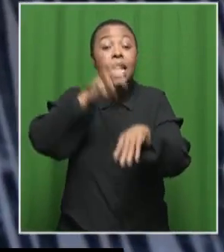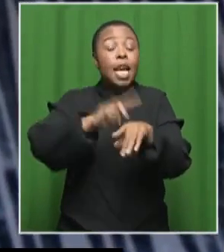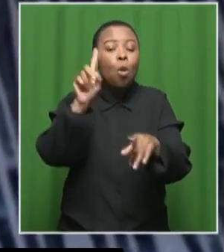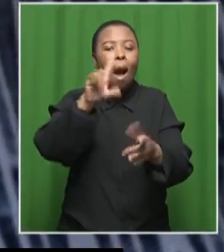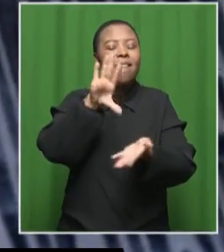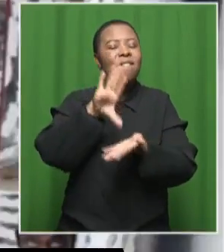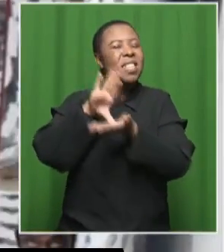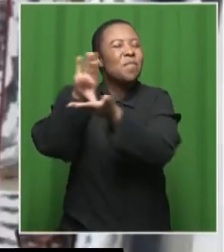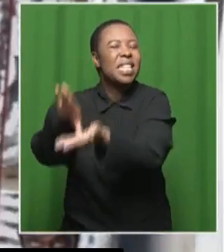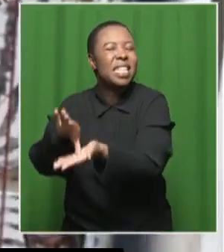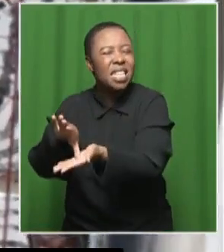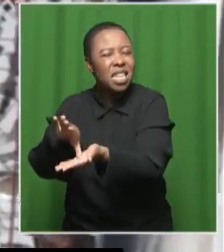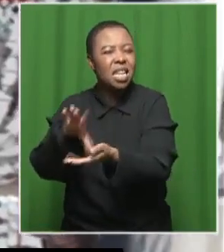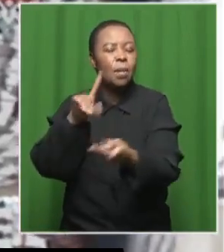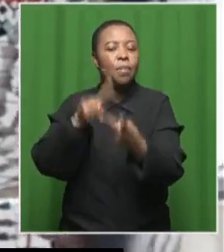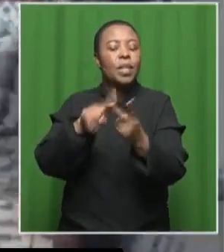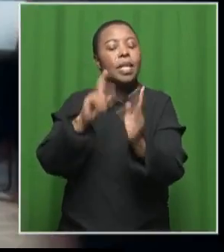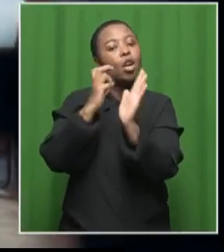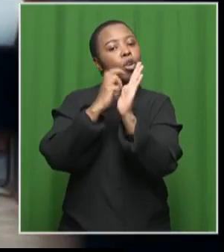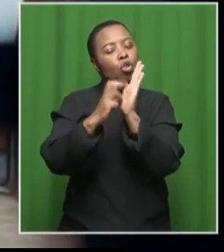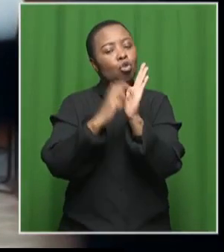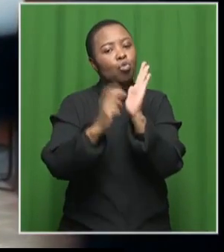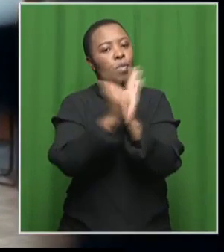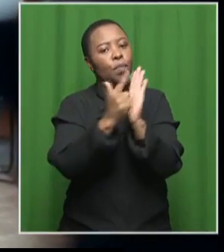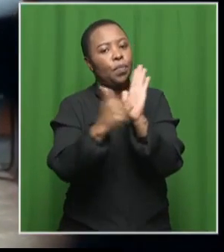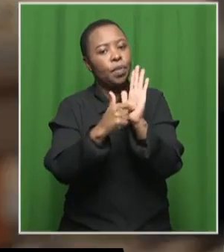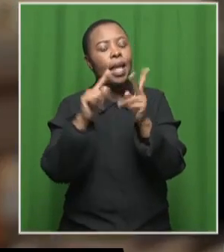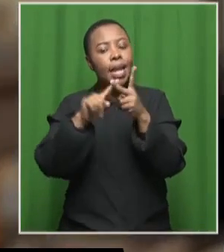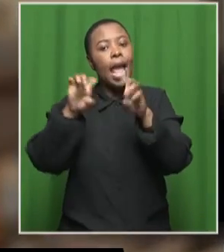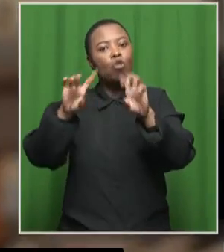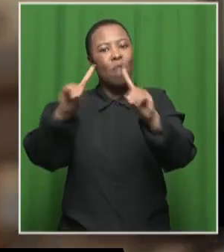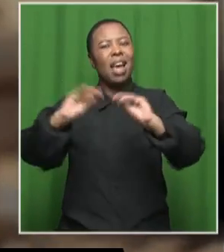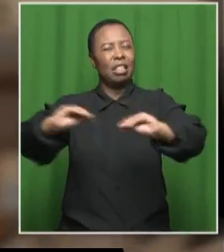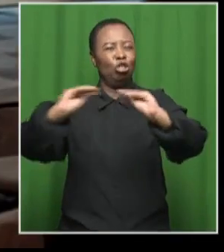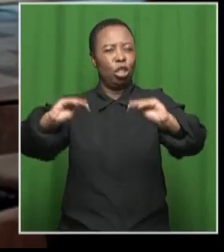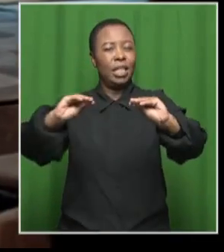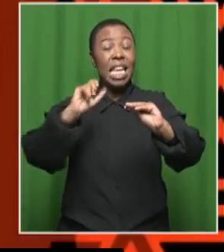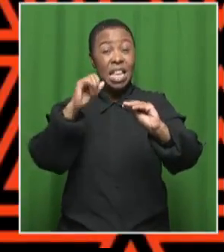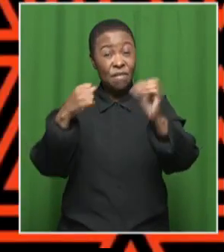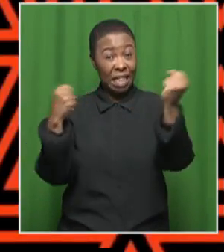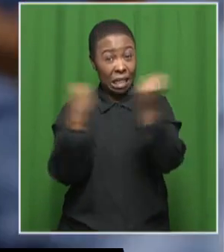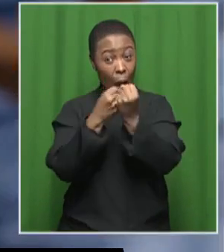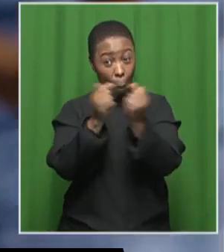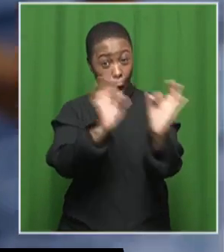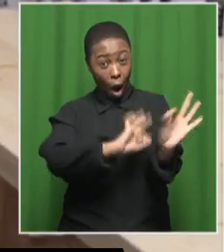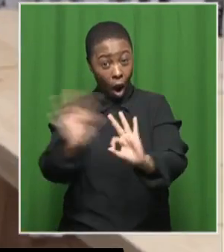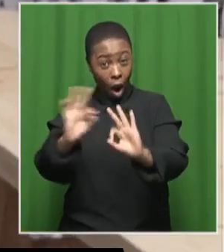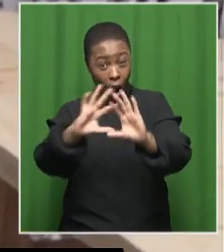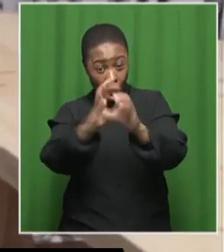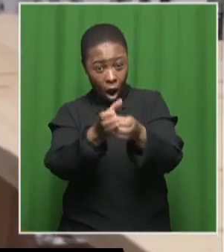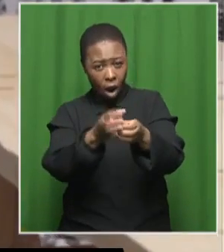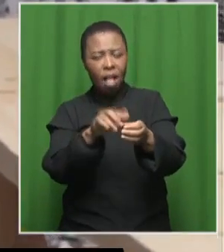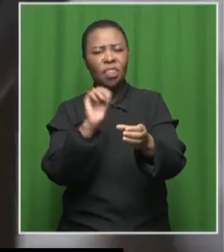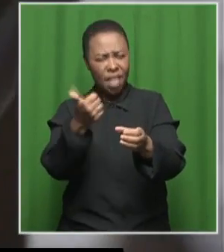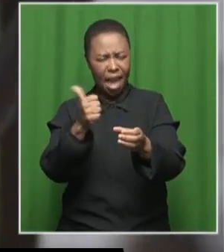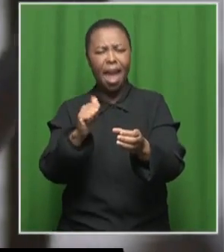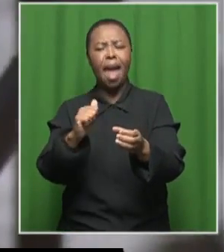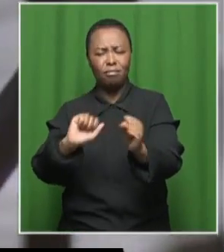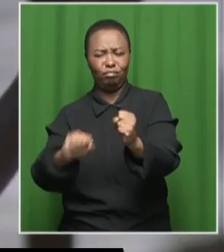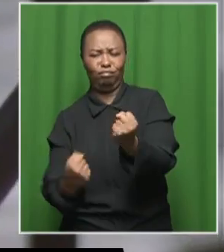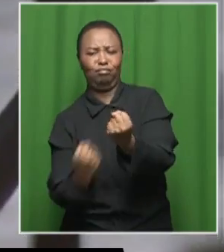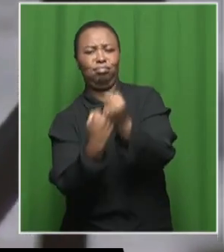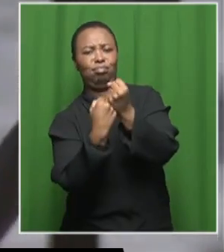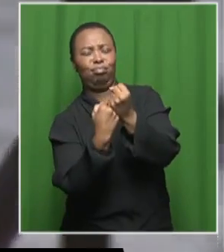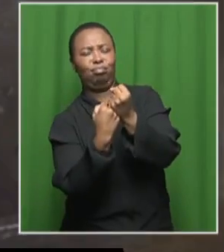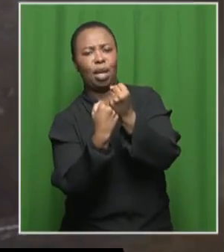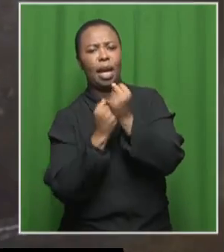is regulation, and education. If that support was there, I promise you we could boost the morale of the country in